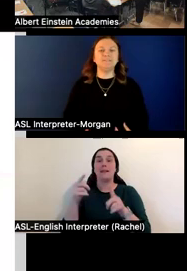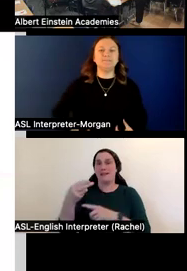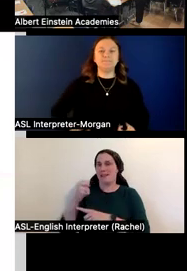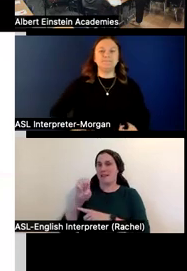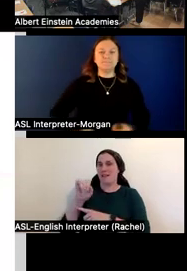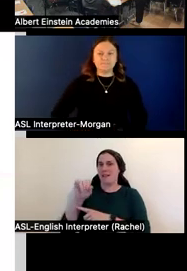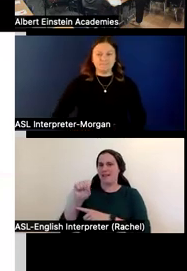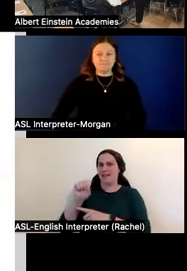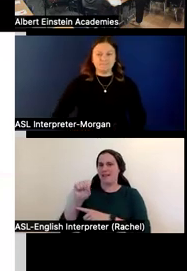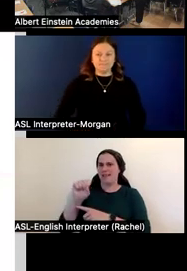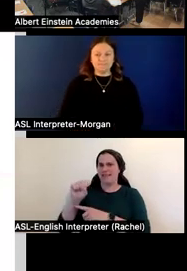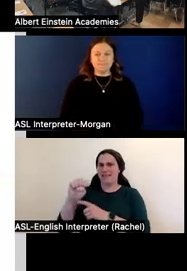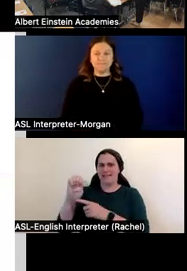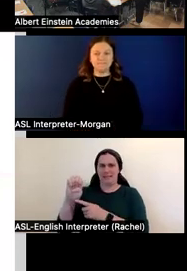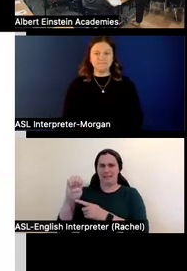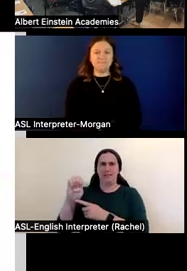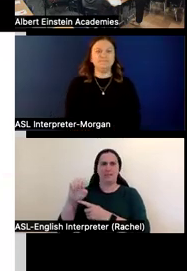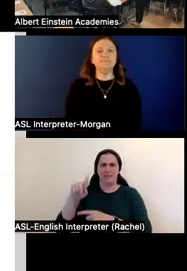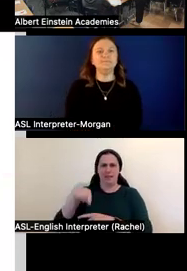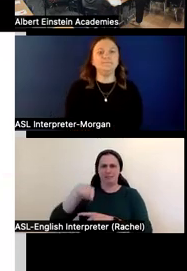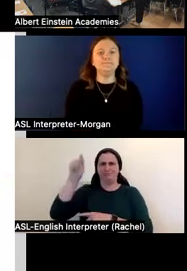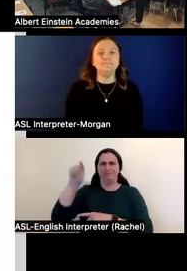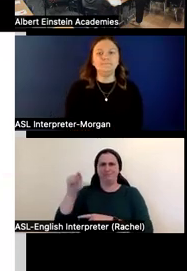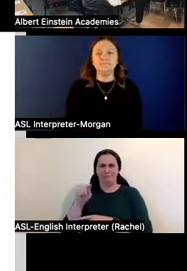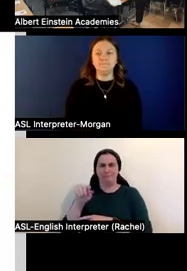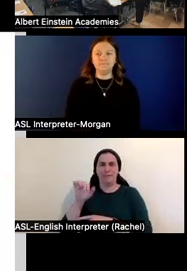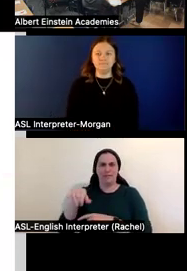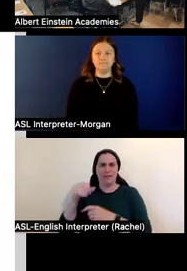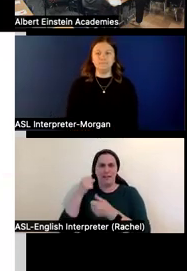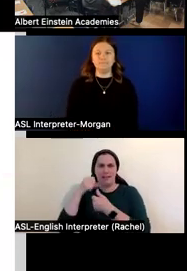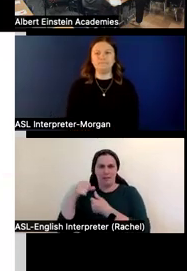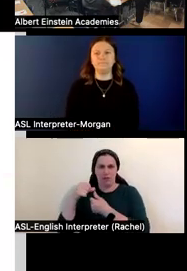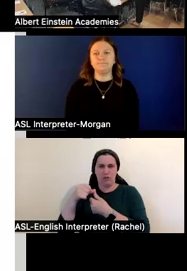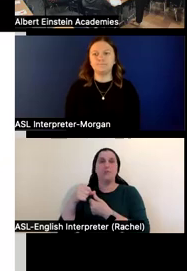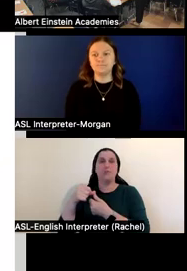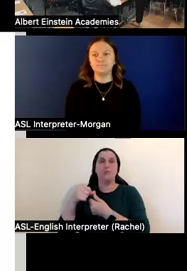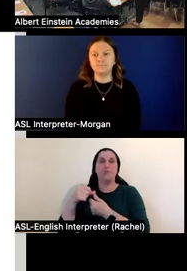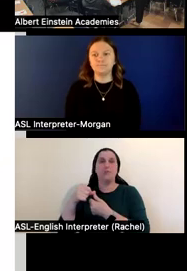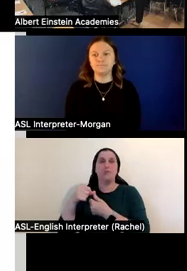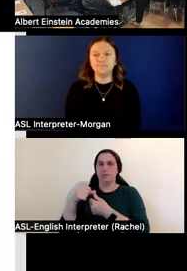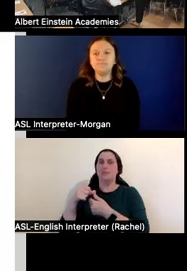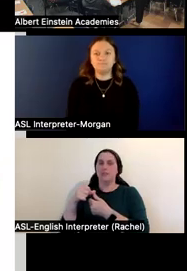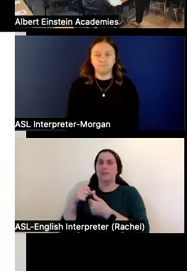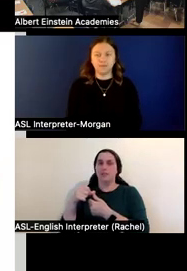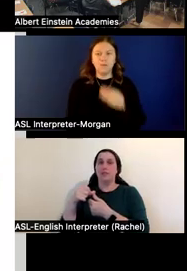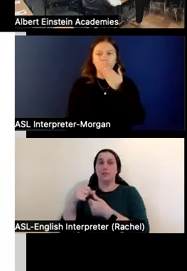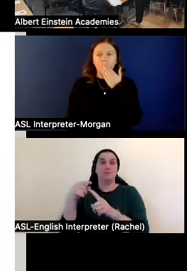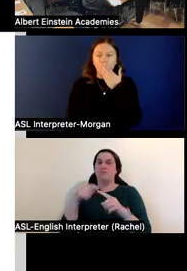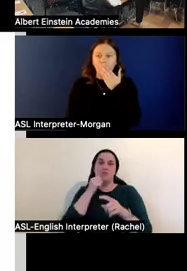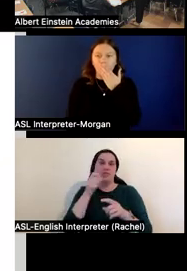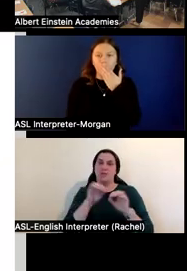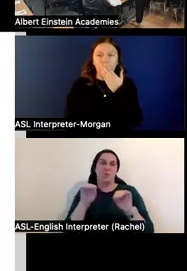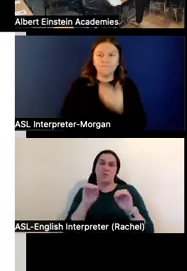what the students always say. Oh, the German B. It's like, no. If on the computer you can't find it, you can use 2